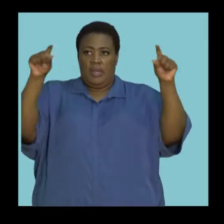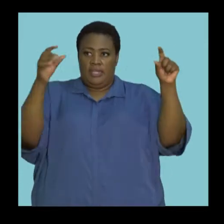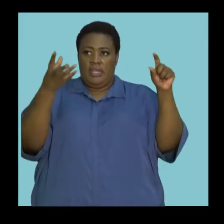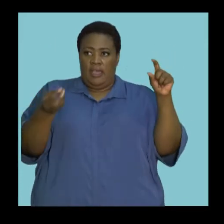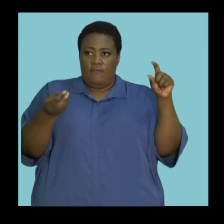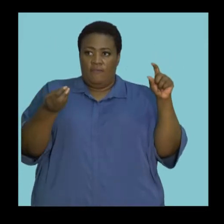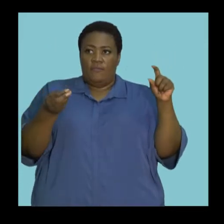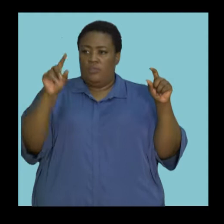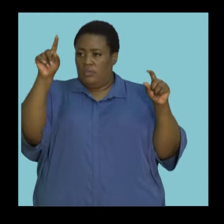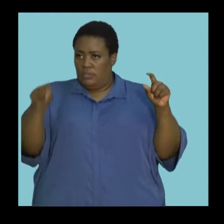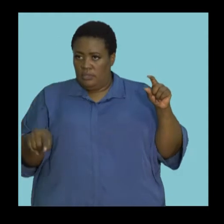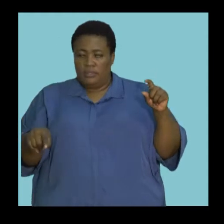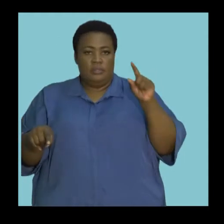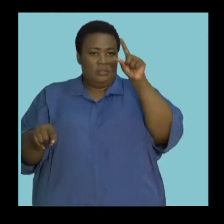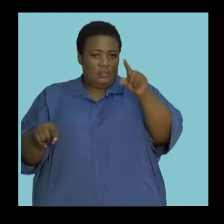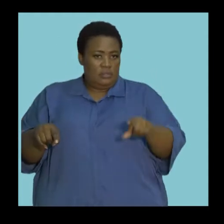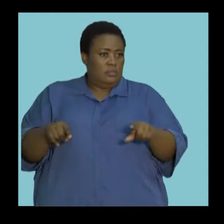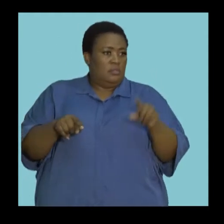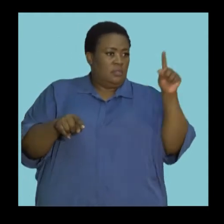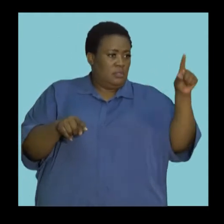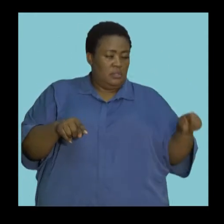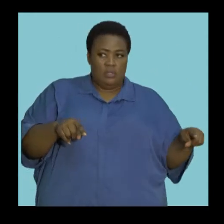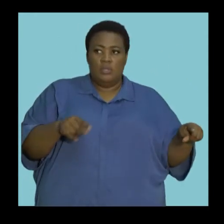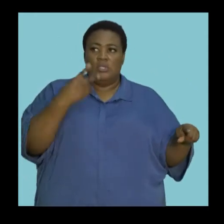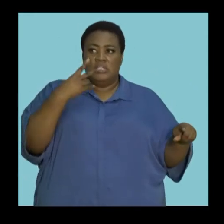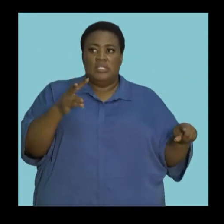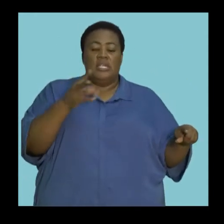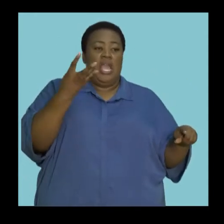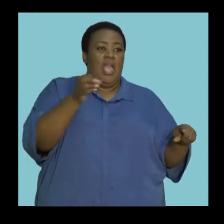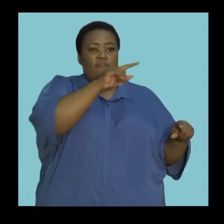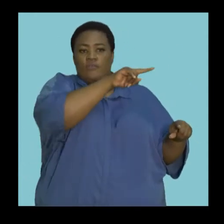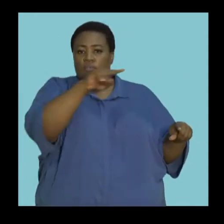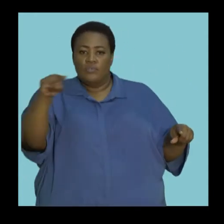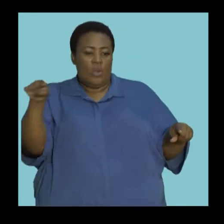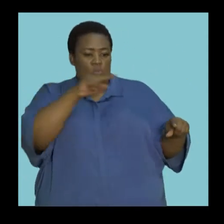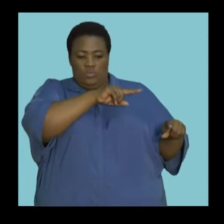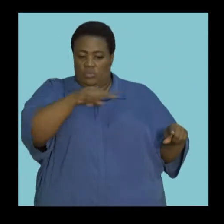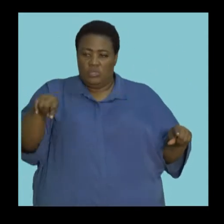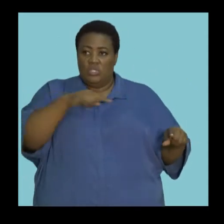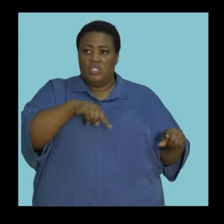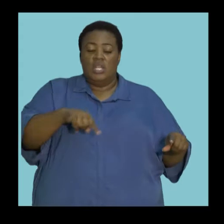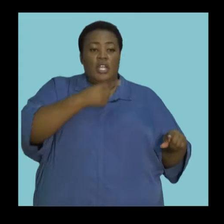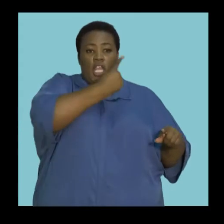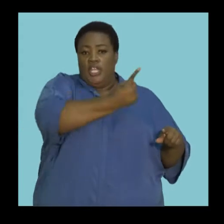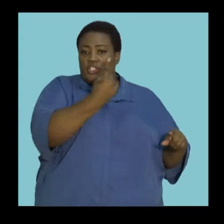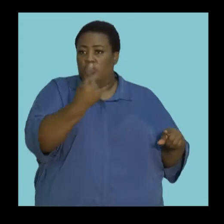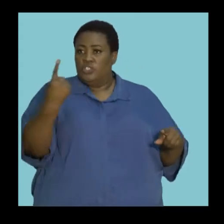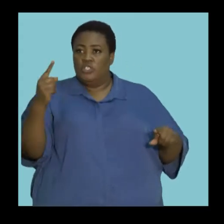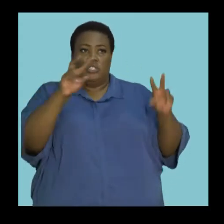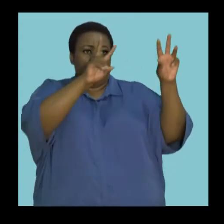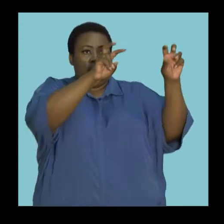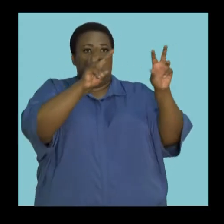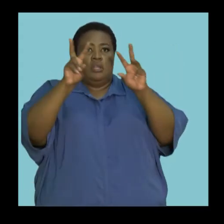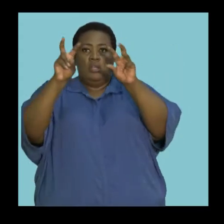I've got clearly the columns as you see. I've got columns going down. I've got rows. And each of these